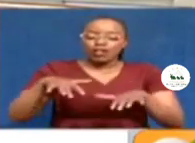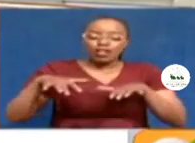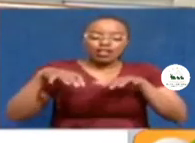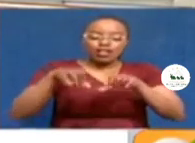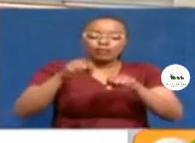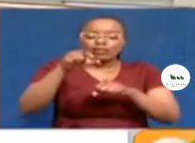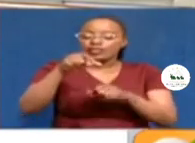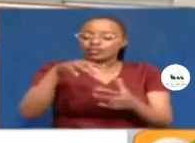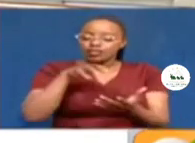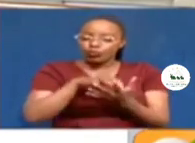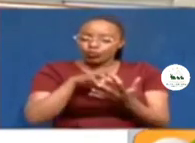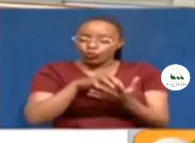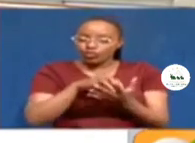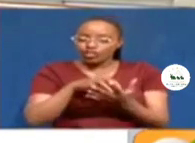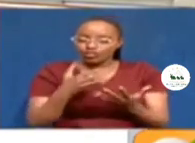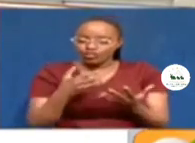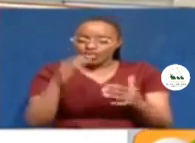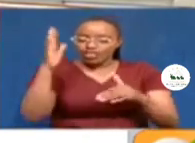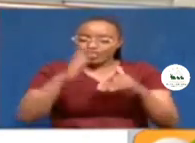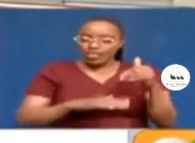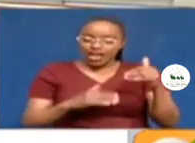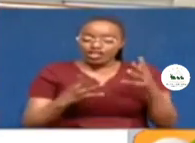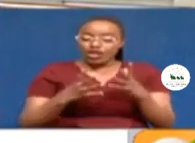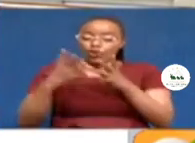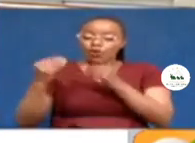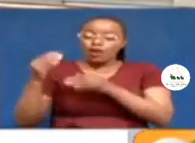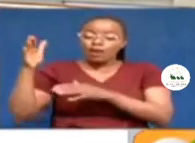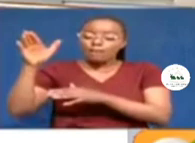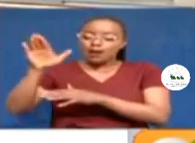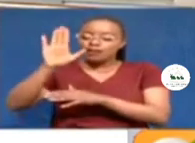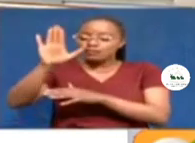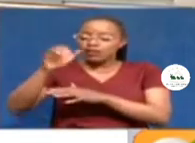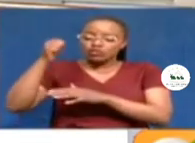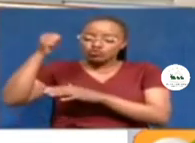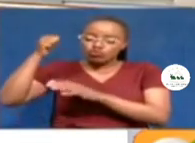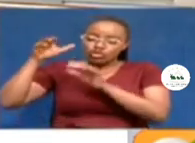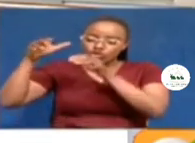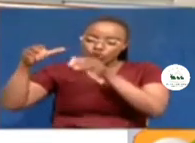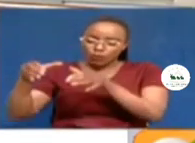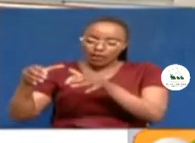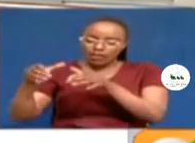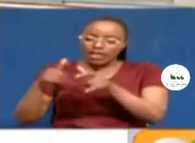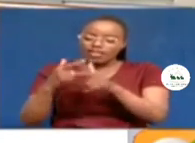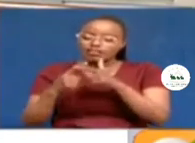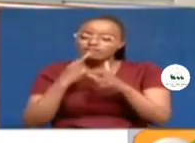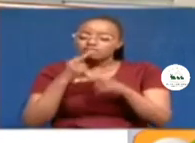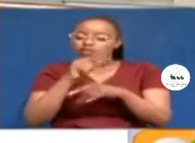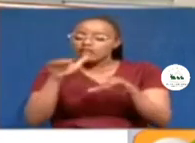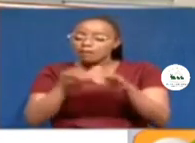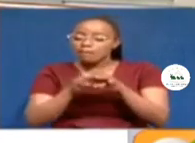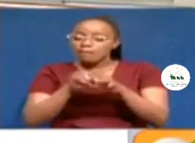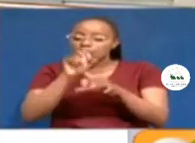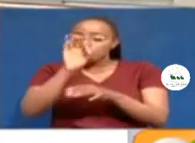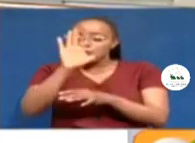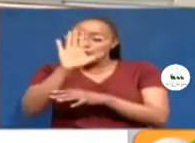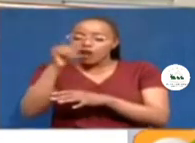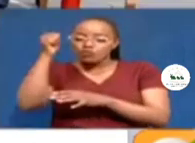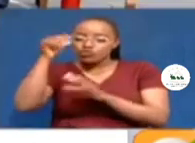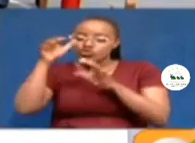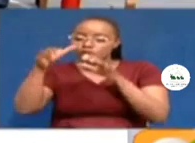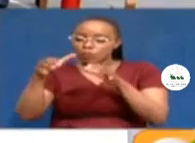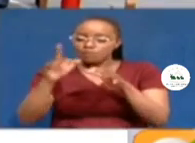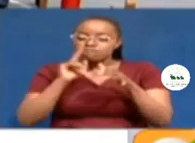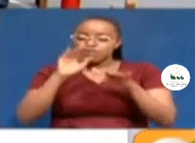And that president, instead of going back to his party and telling members of his party that